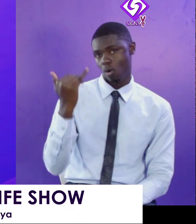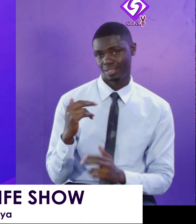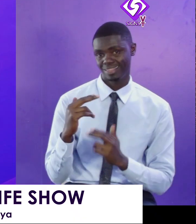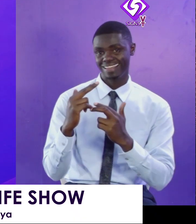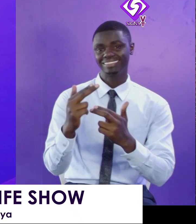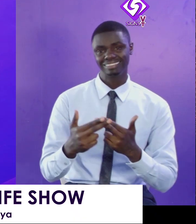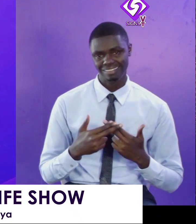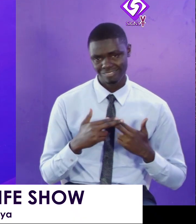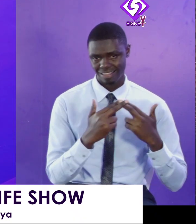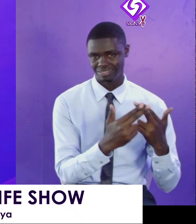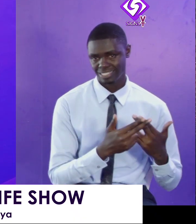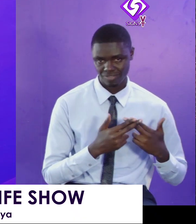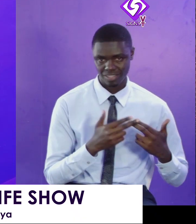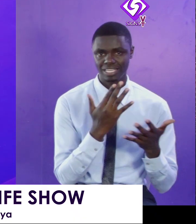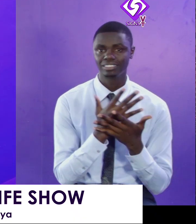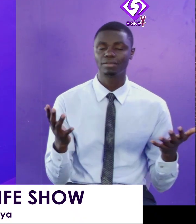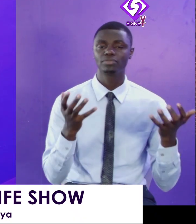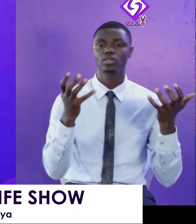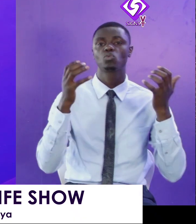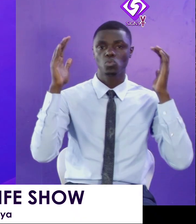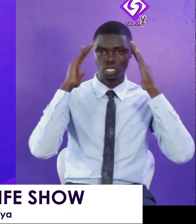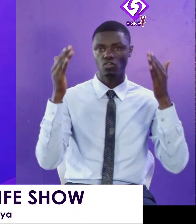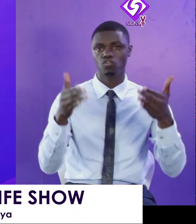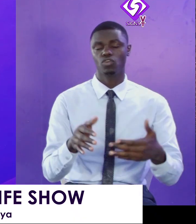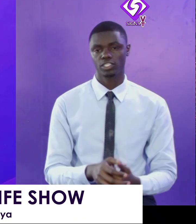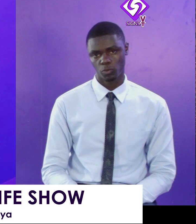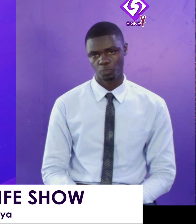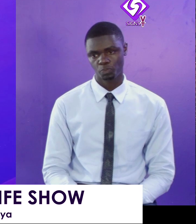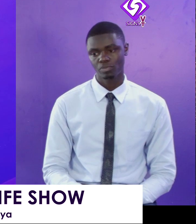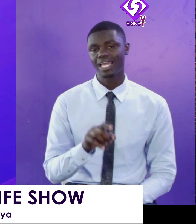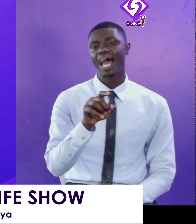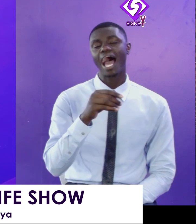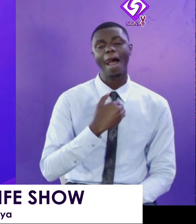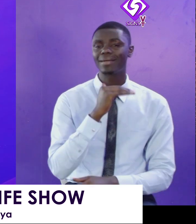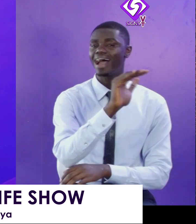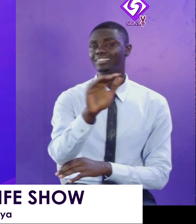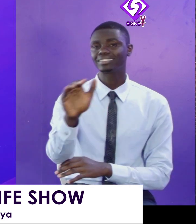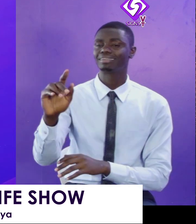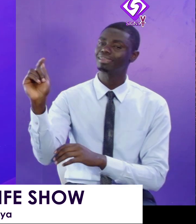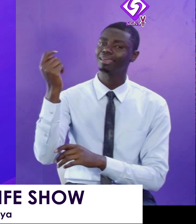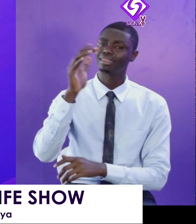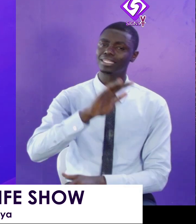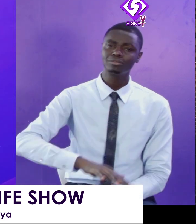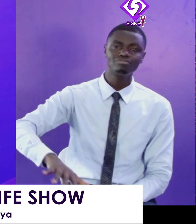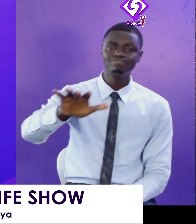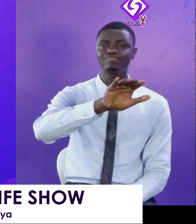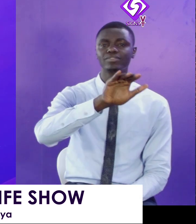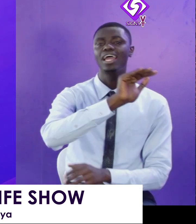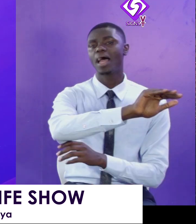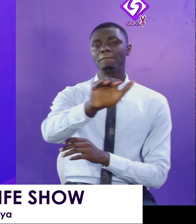most of us is something that we need to focus on. This is a call for Kenya. This is a call for